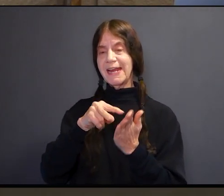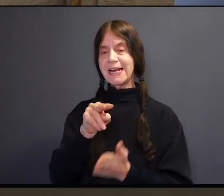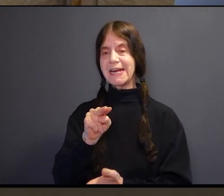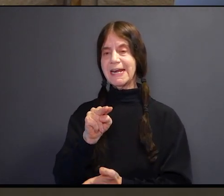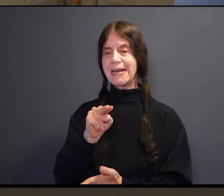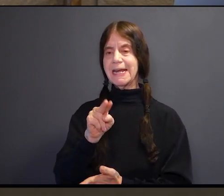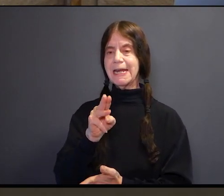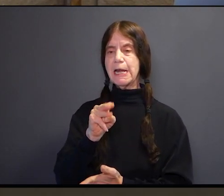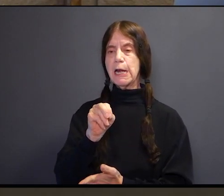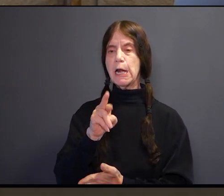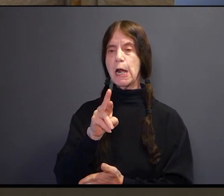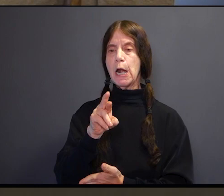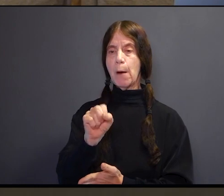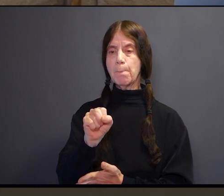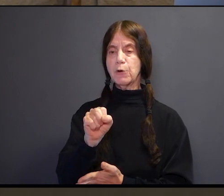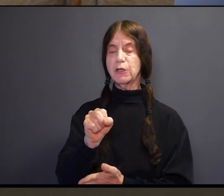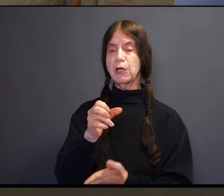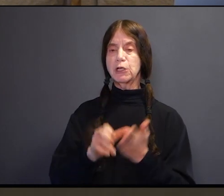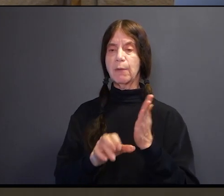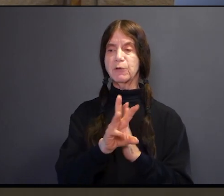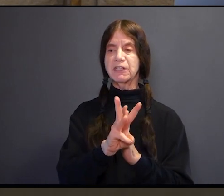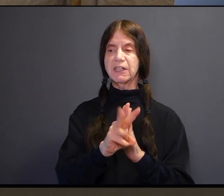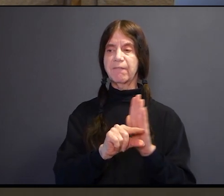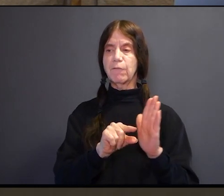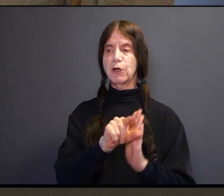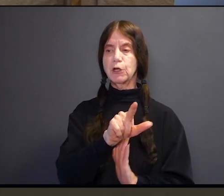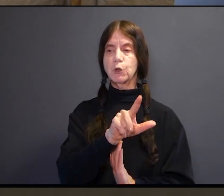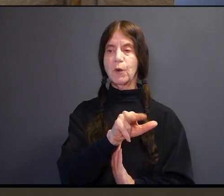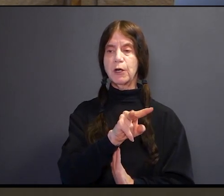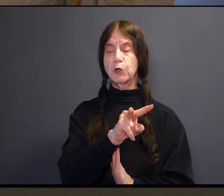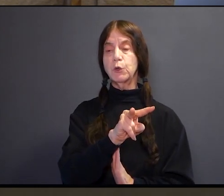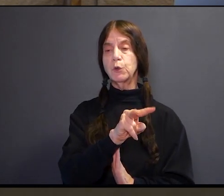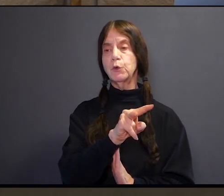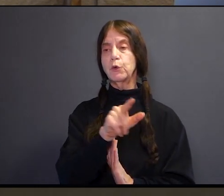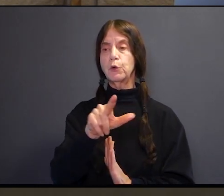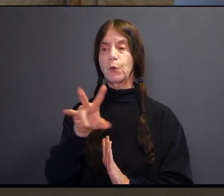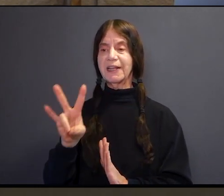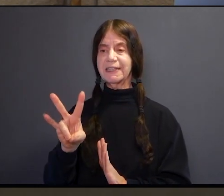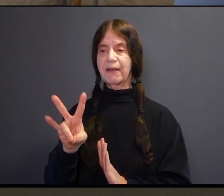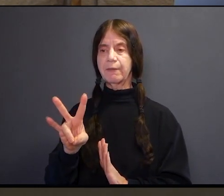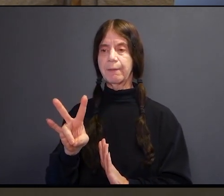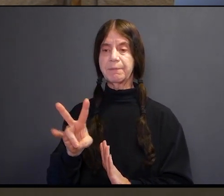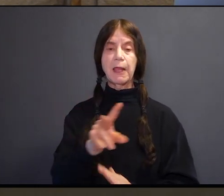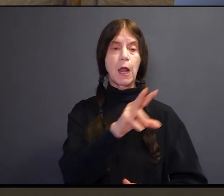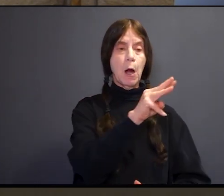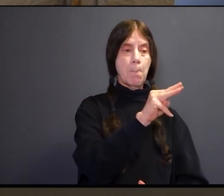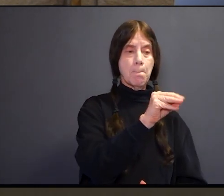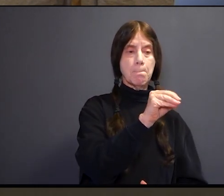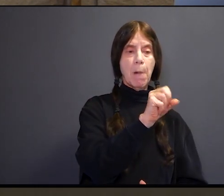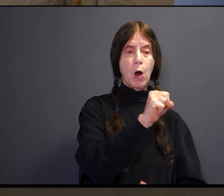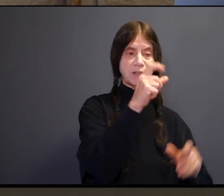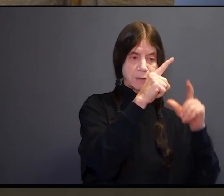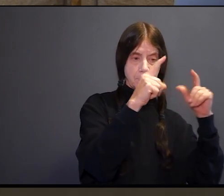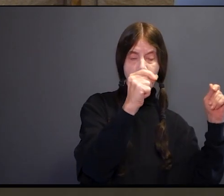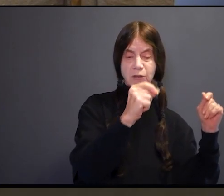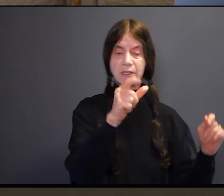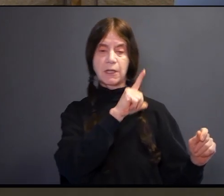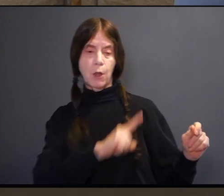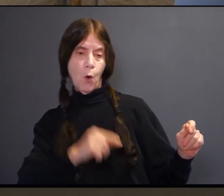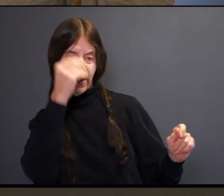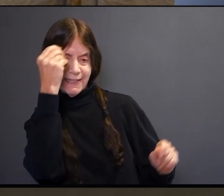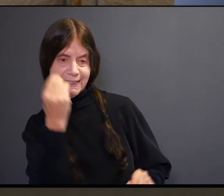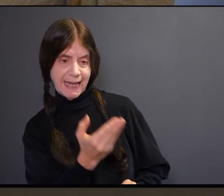is written in Numbers chapter 6, verses 22 to 27. The Lord spoke to Moses,